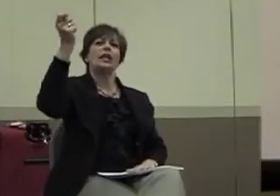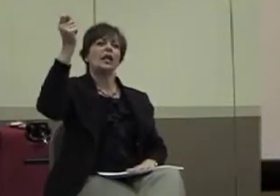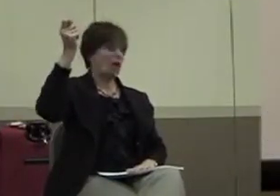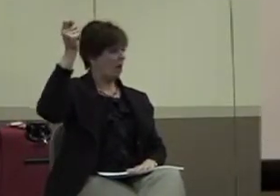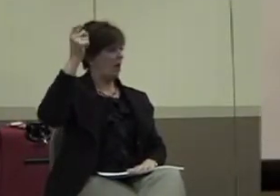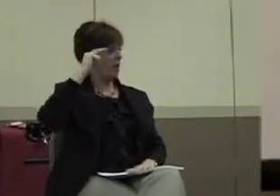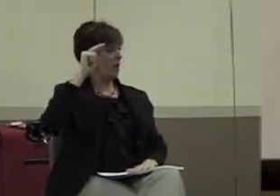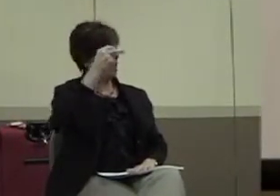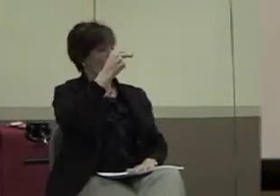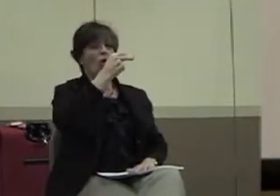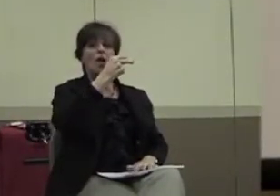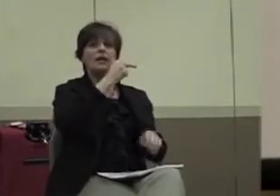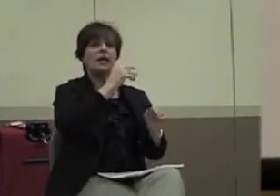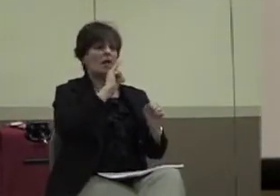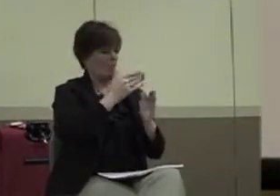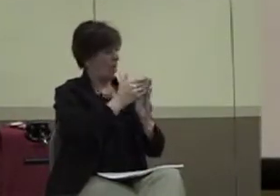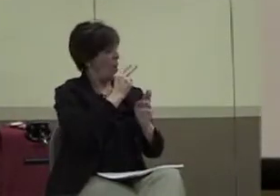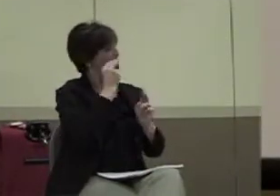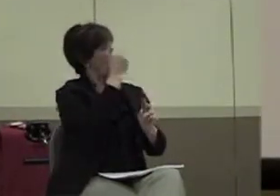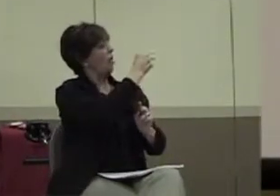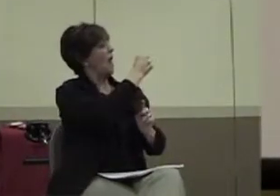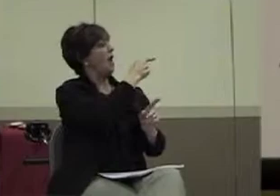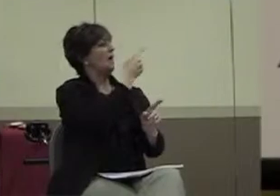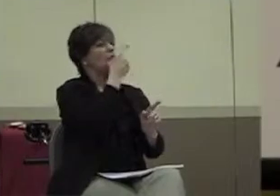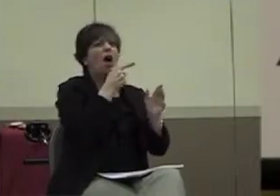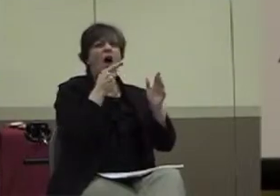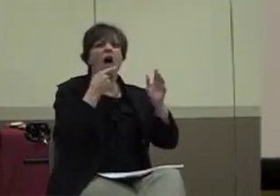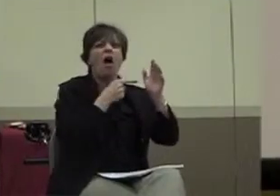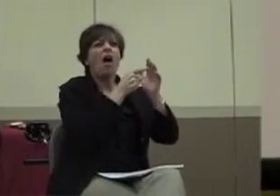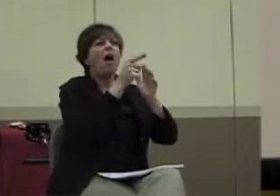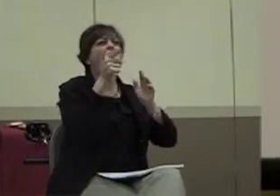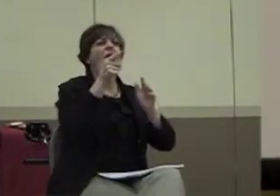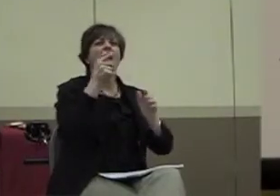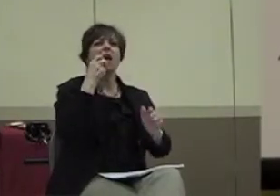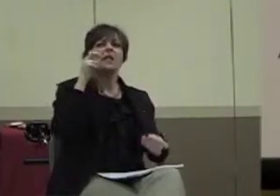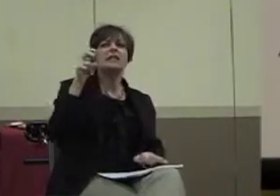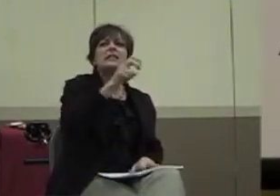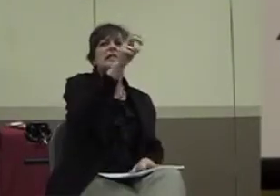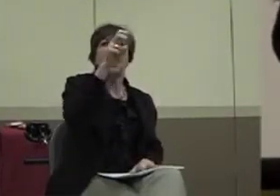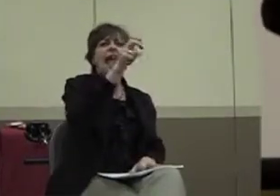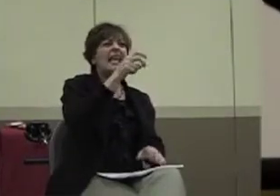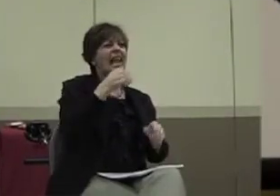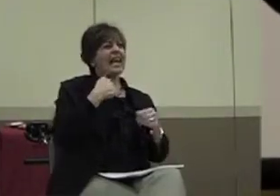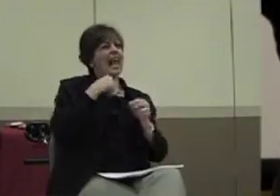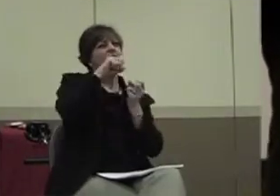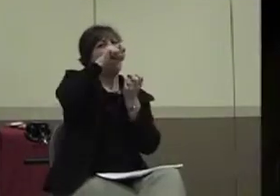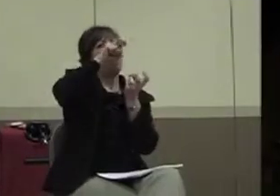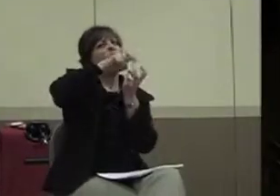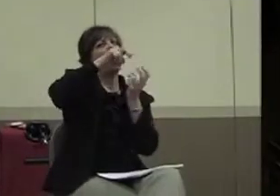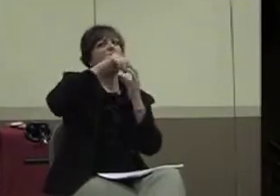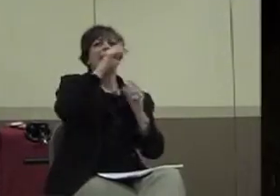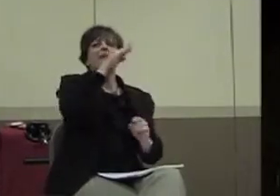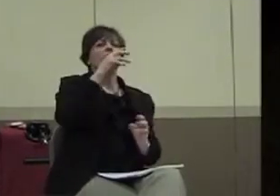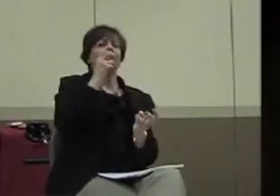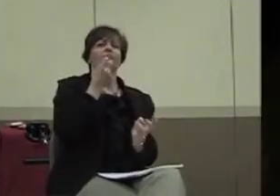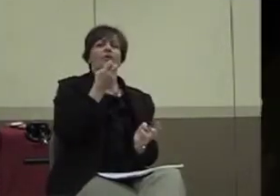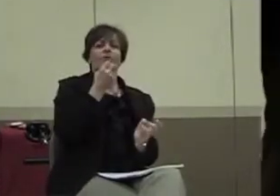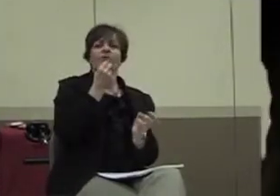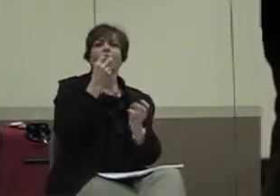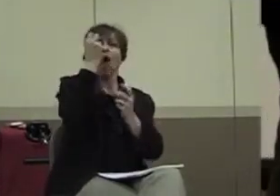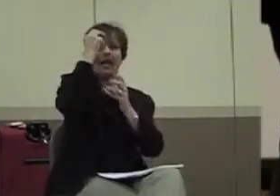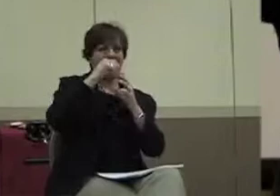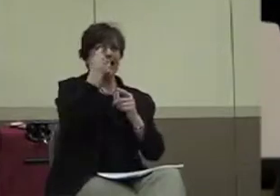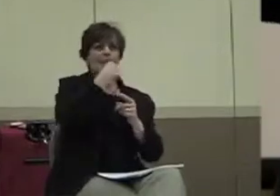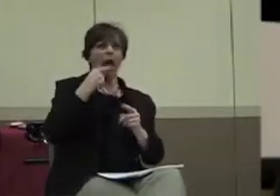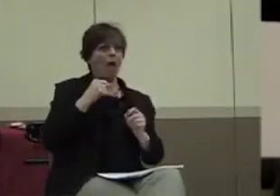he looked over the side of the boat, and swimming through the water was a snake. And in the snake's mouth was a frog, and the frog's eyes were this